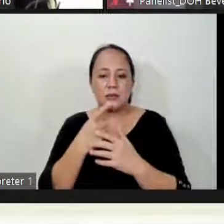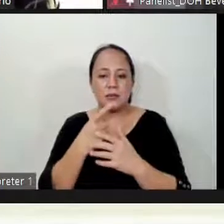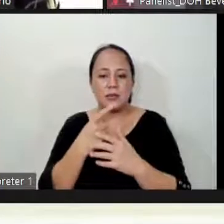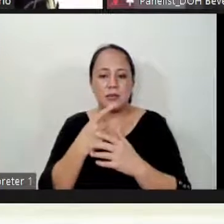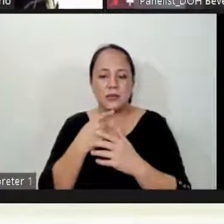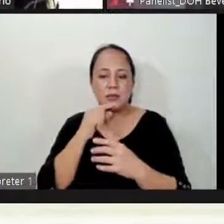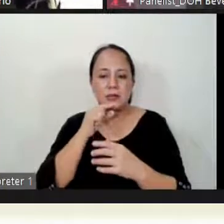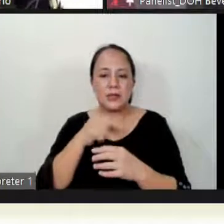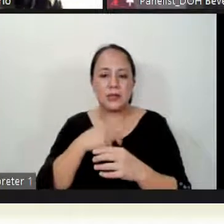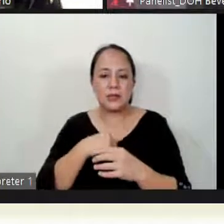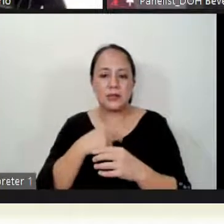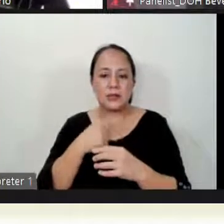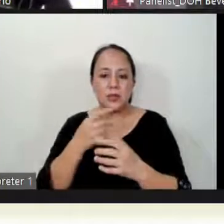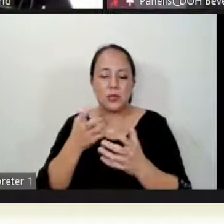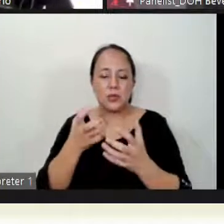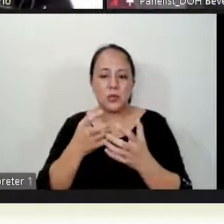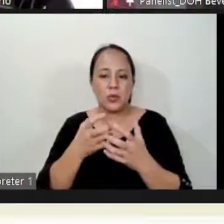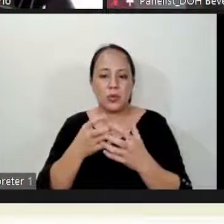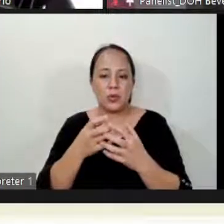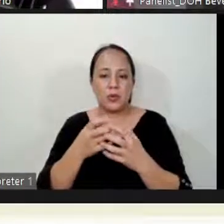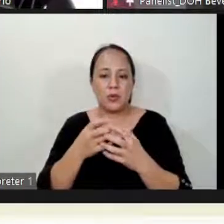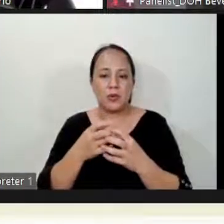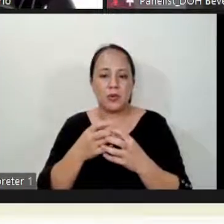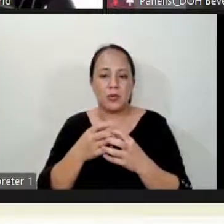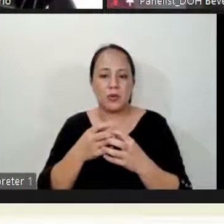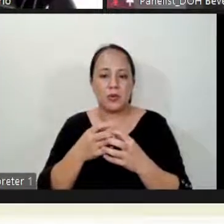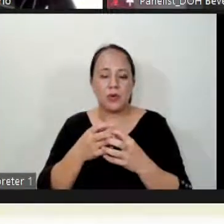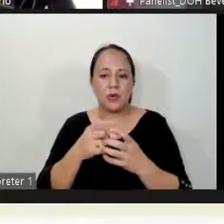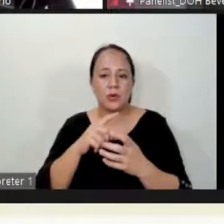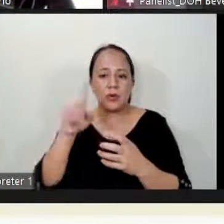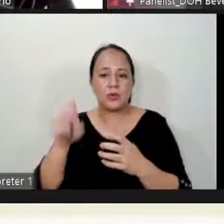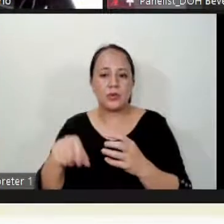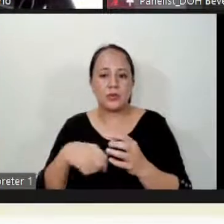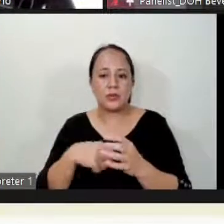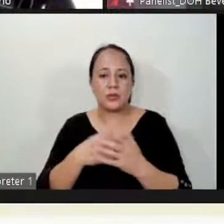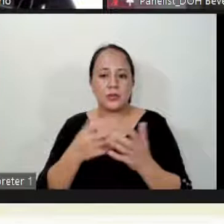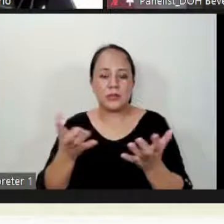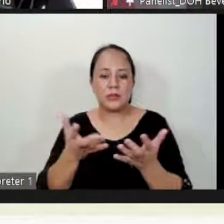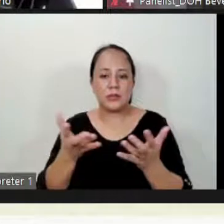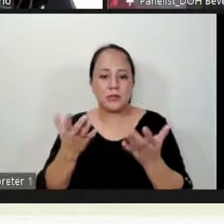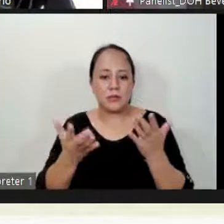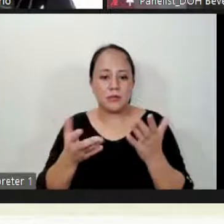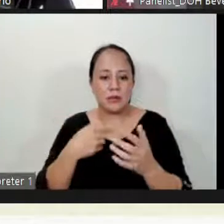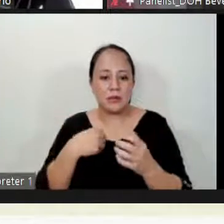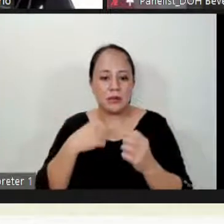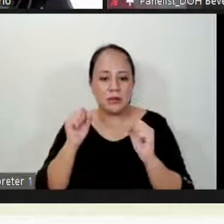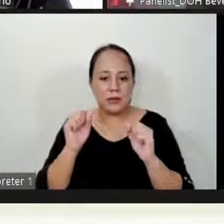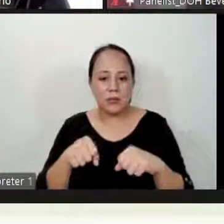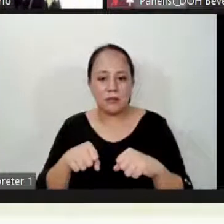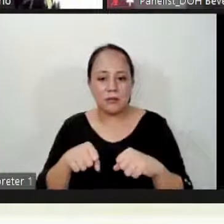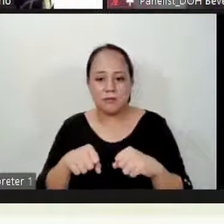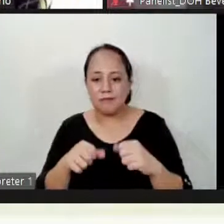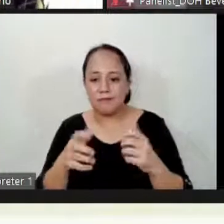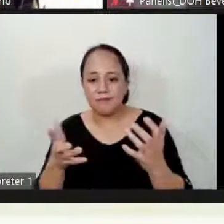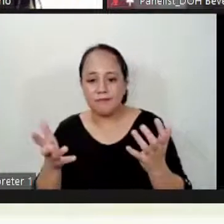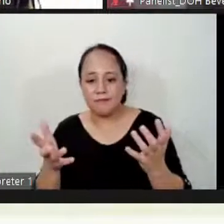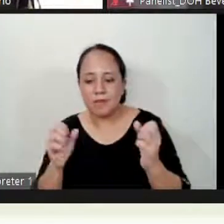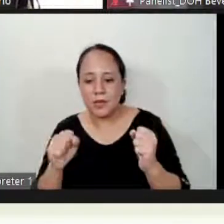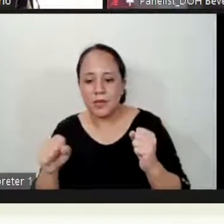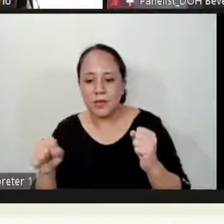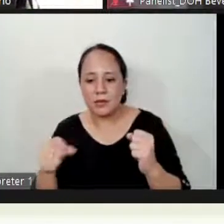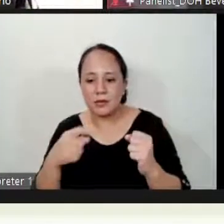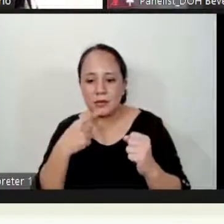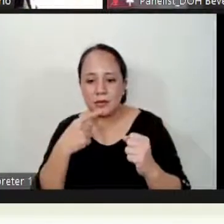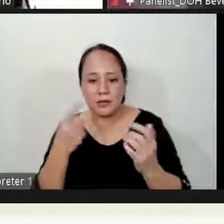our guest here who wants who was asking the question is here. Maybe she can be enticed